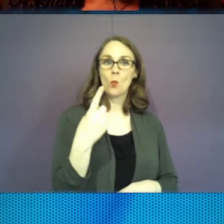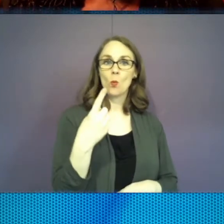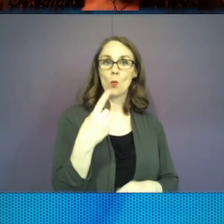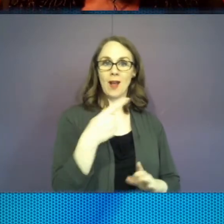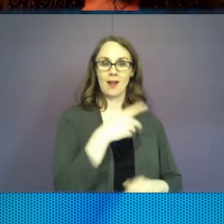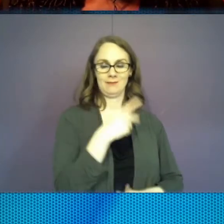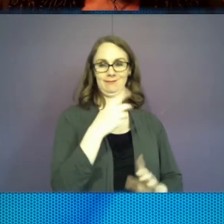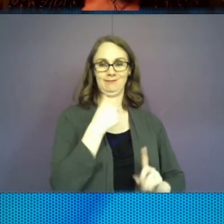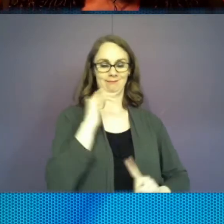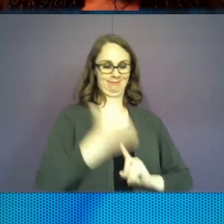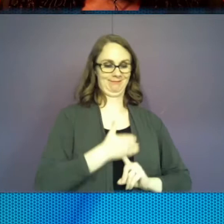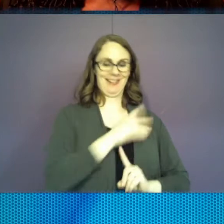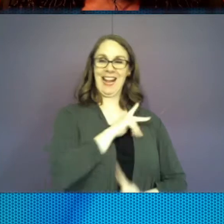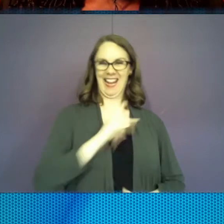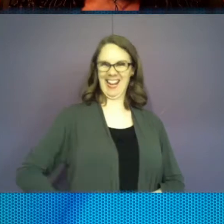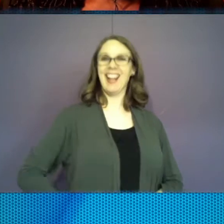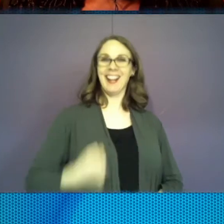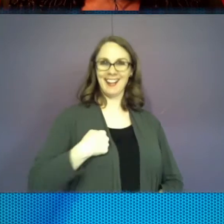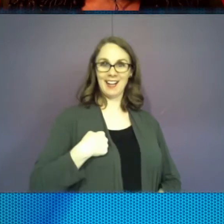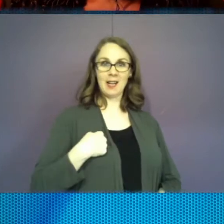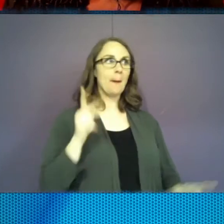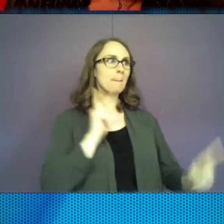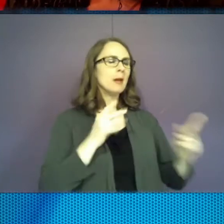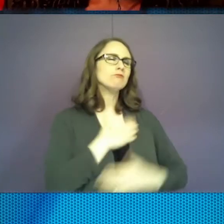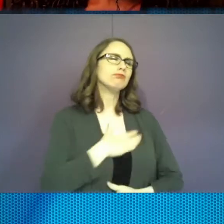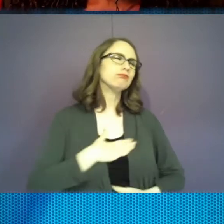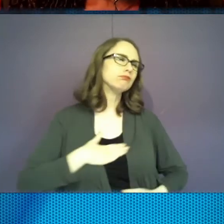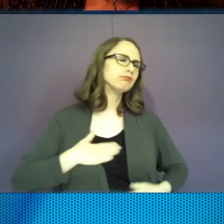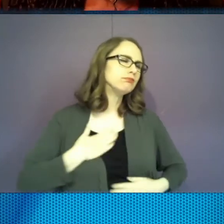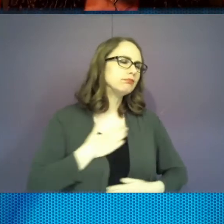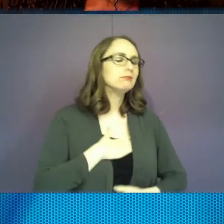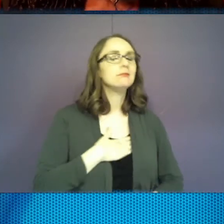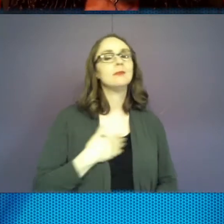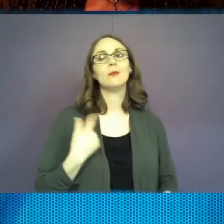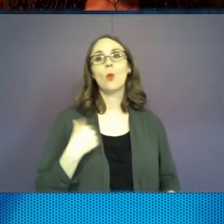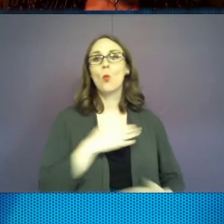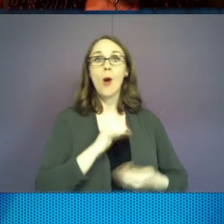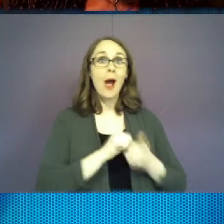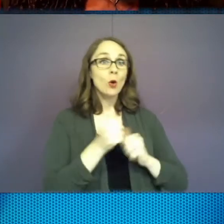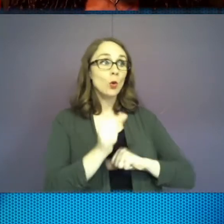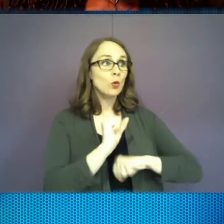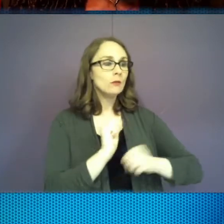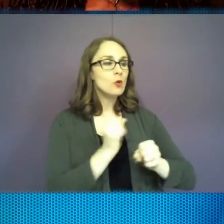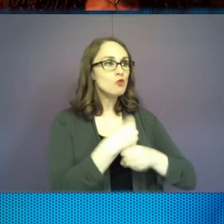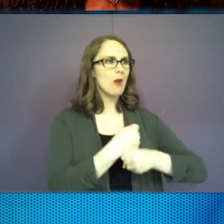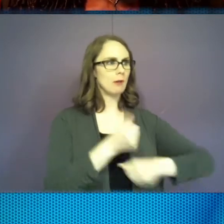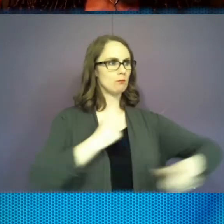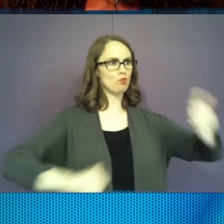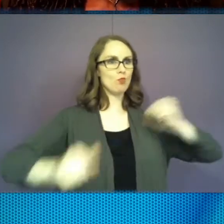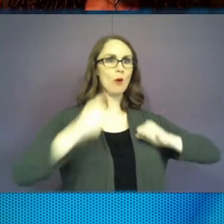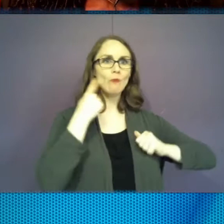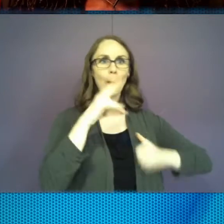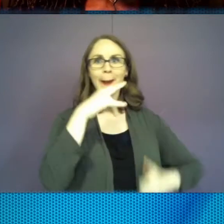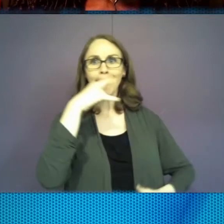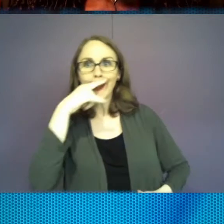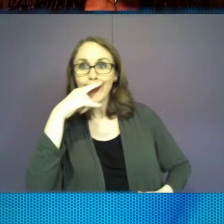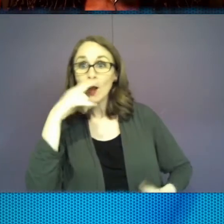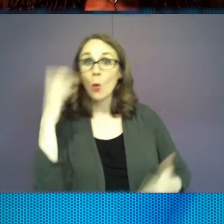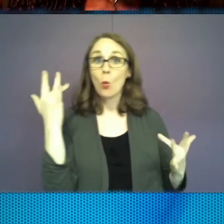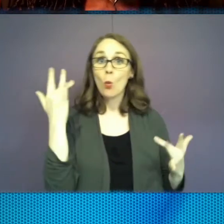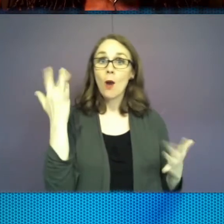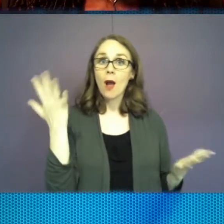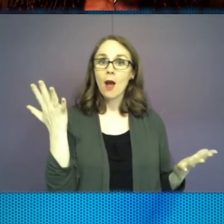king. The people enjoy. We enjoyed, how you can create a performance for the kid, because the